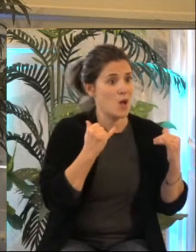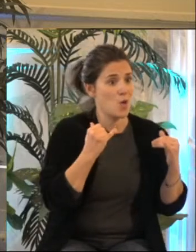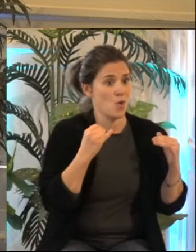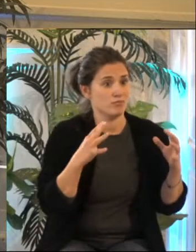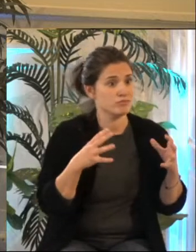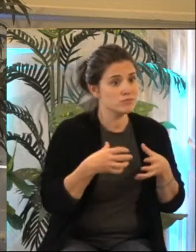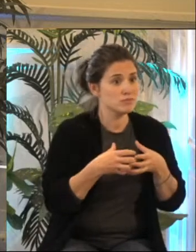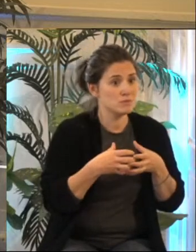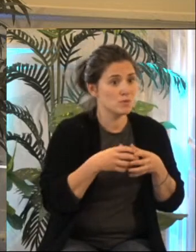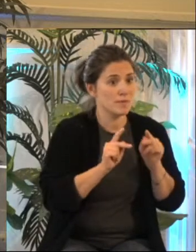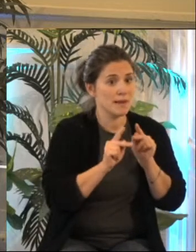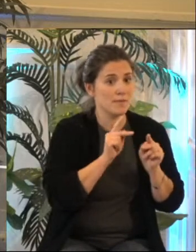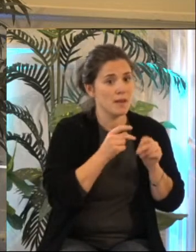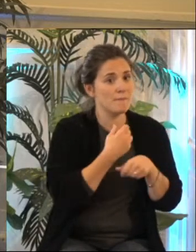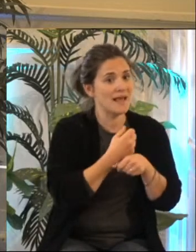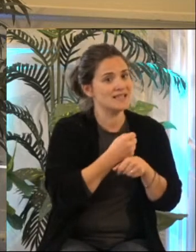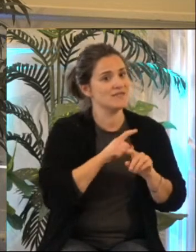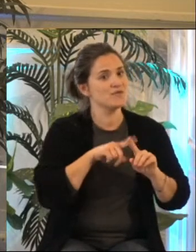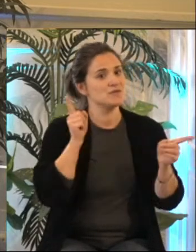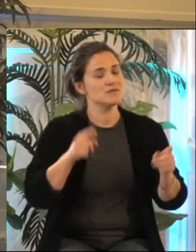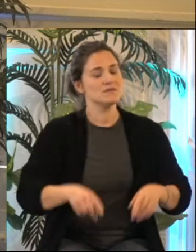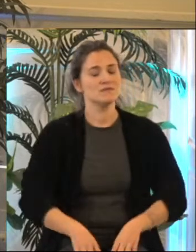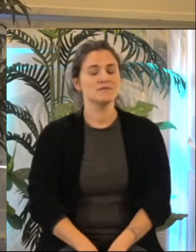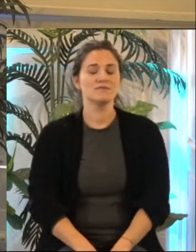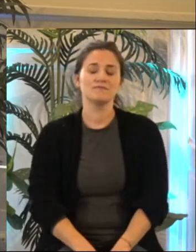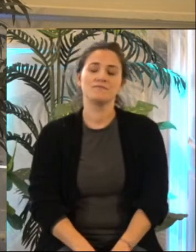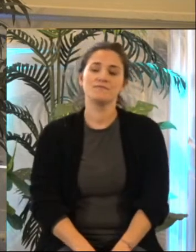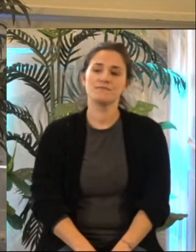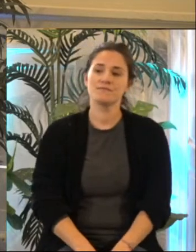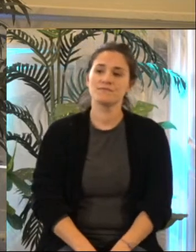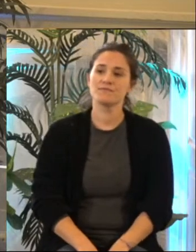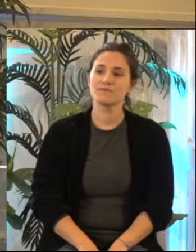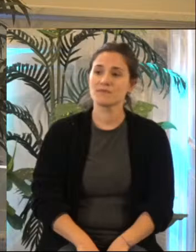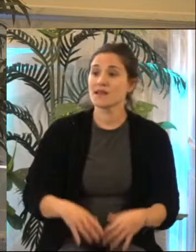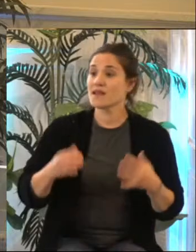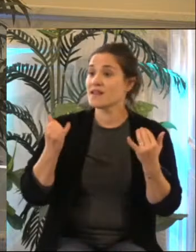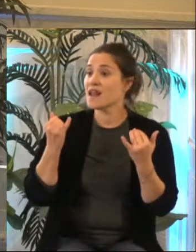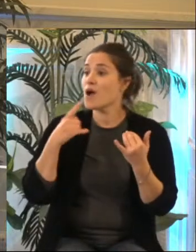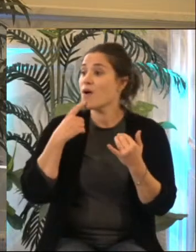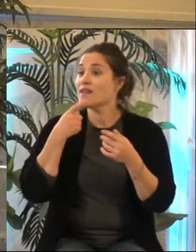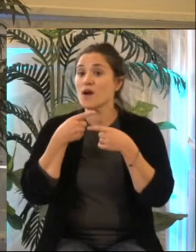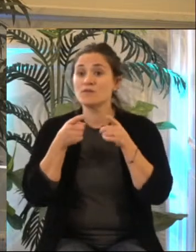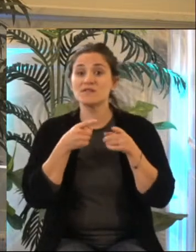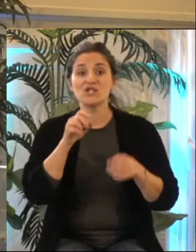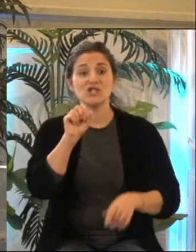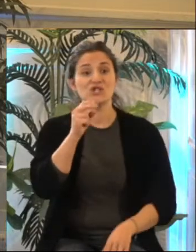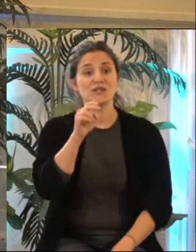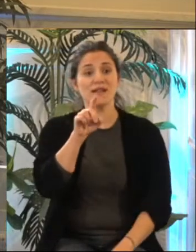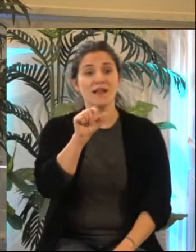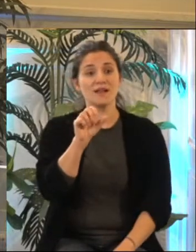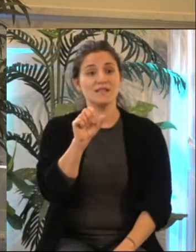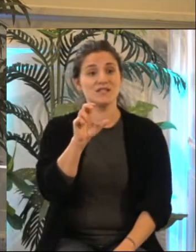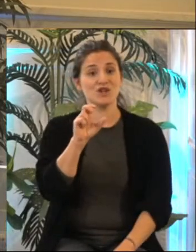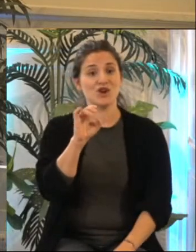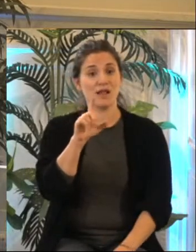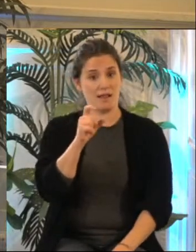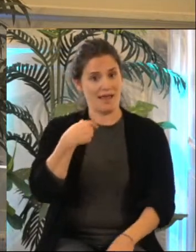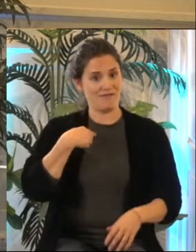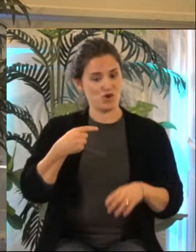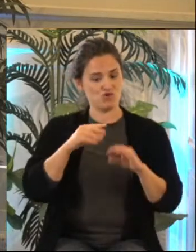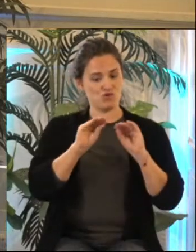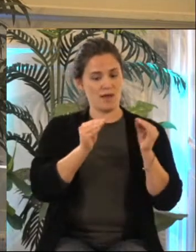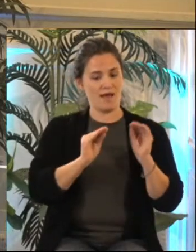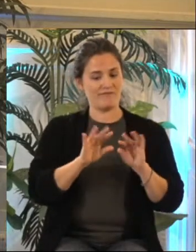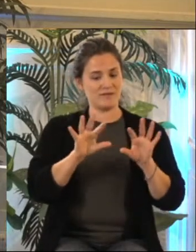make a difference. So let's get to some of our announcements this morning. Sheila's Circle, having a craft sale today in